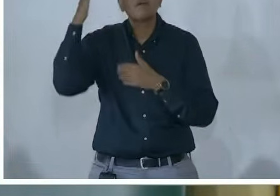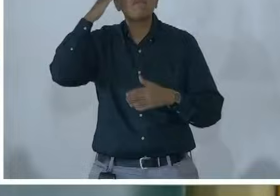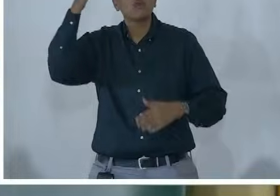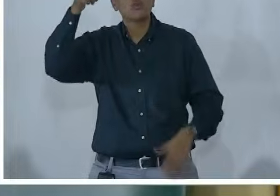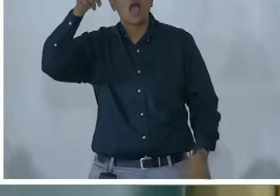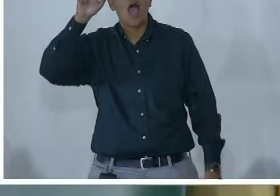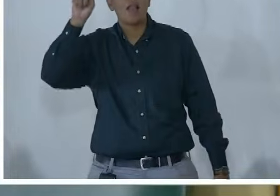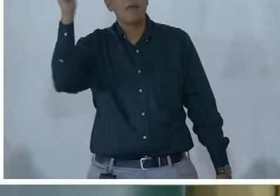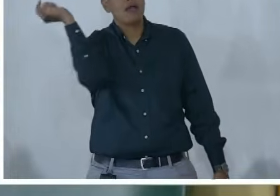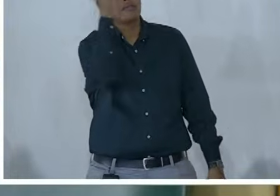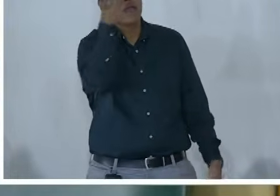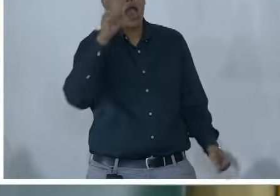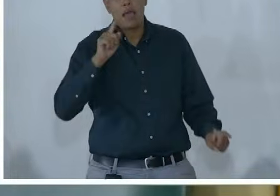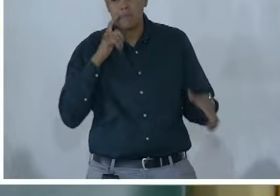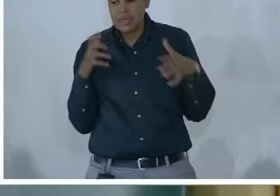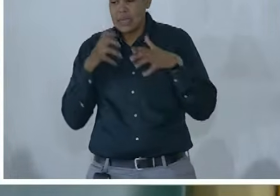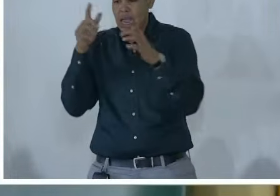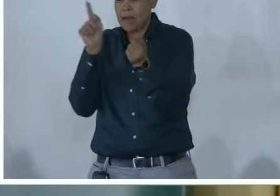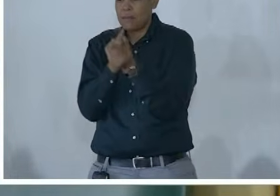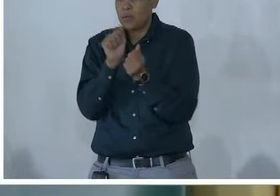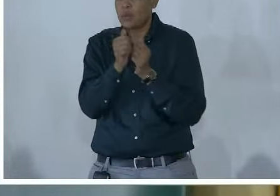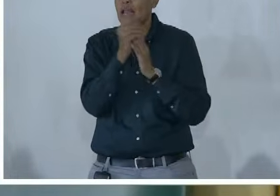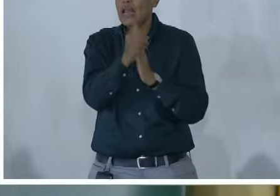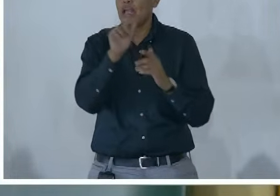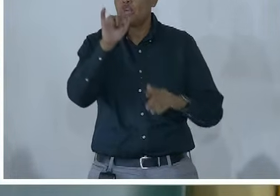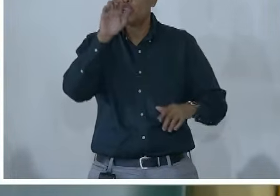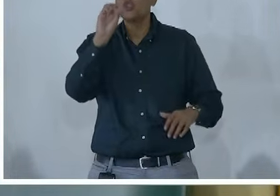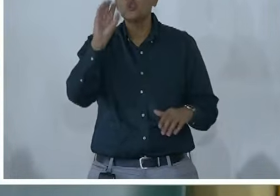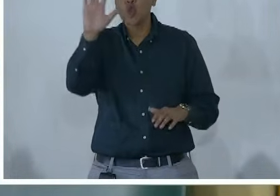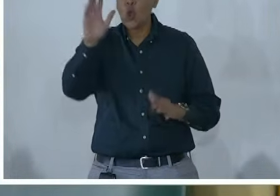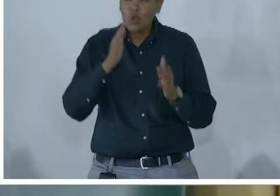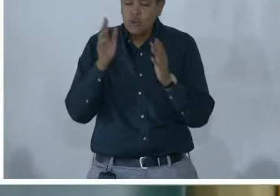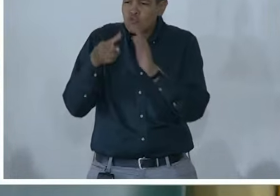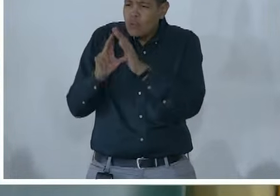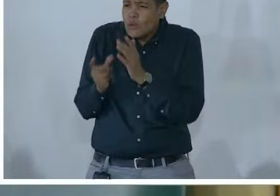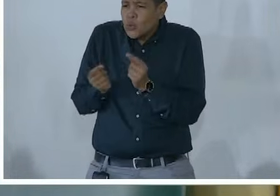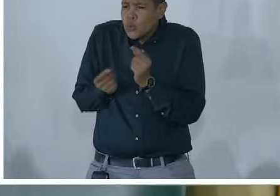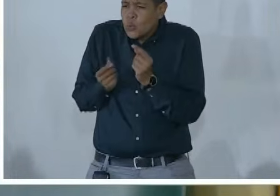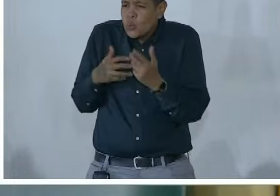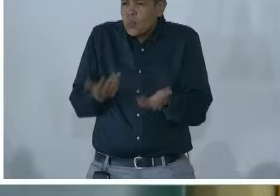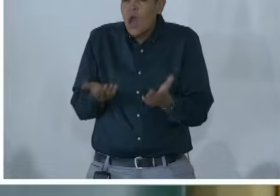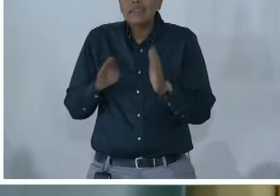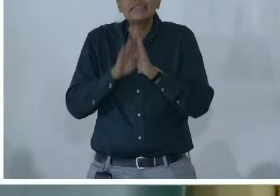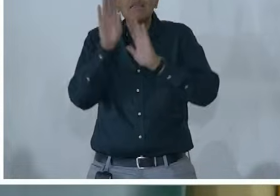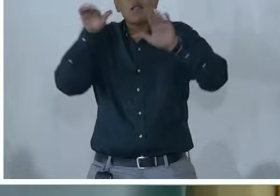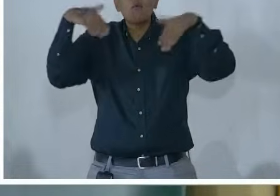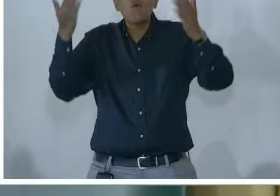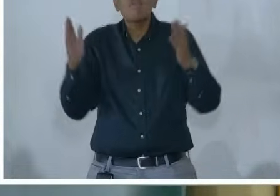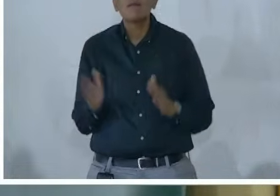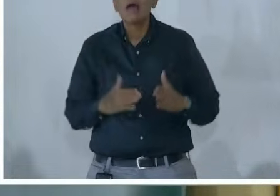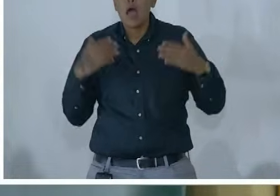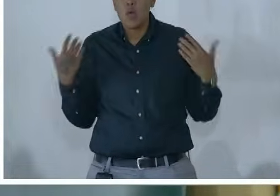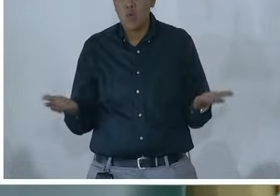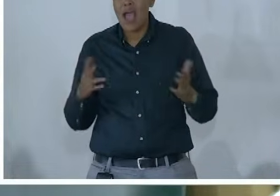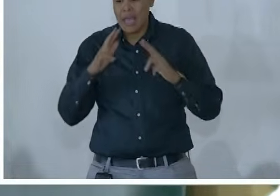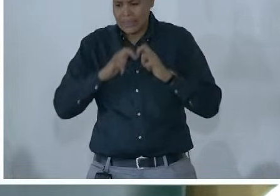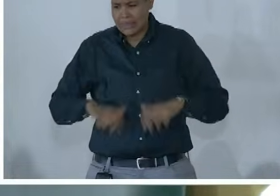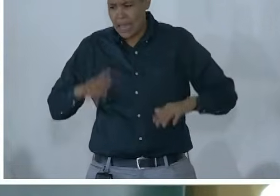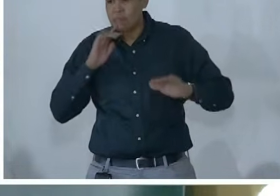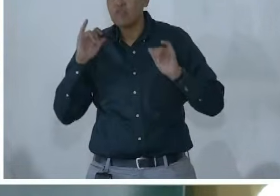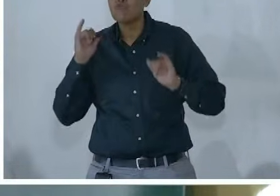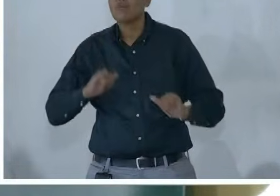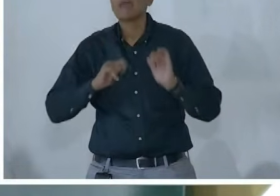Alpart. The delegation met with the leadership of JISTV to review the redevelopment plans, examine the